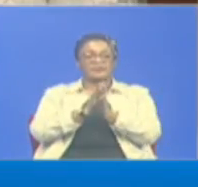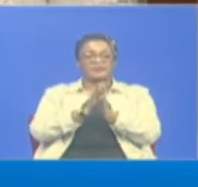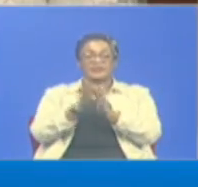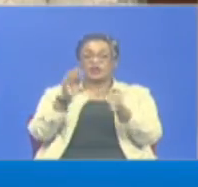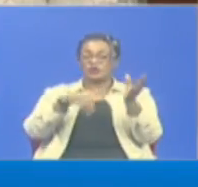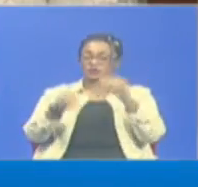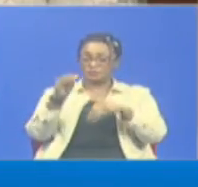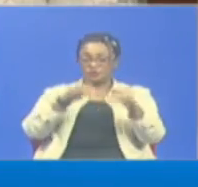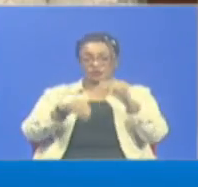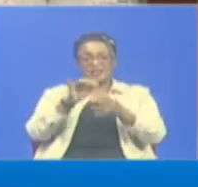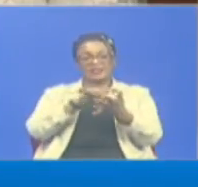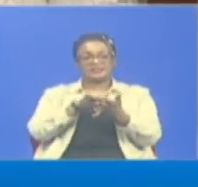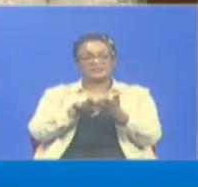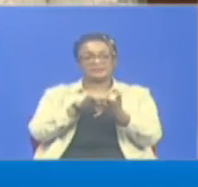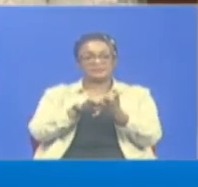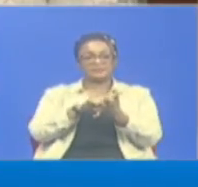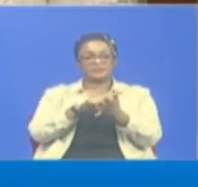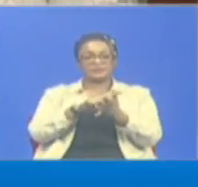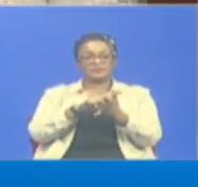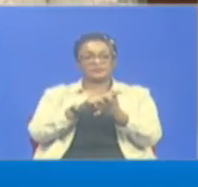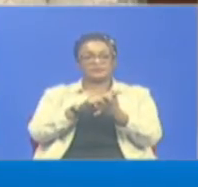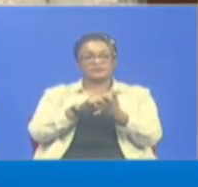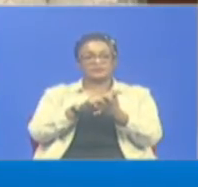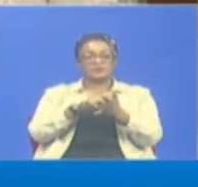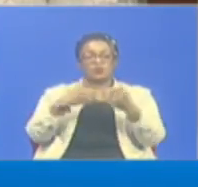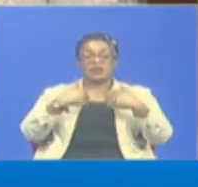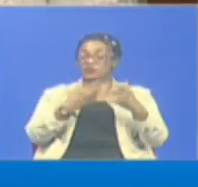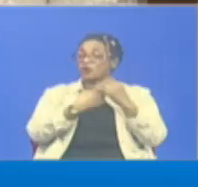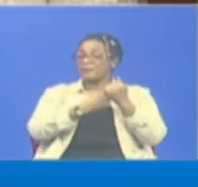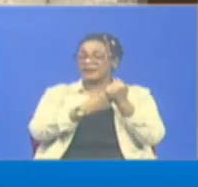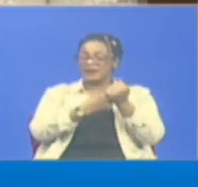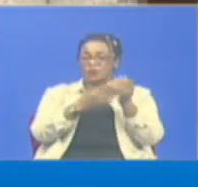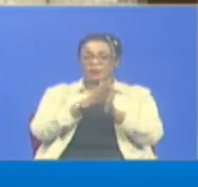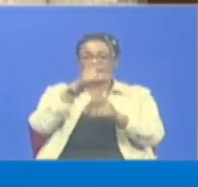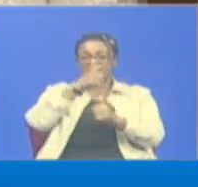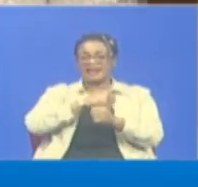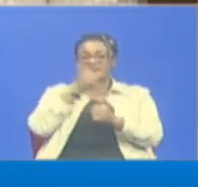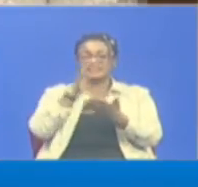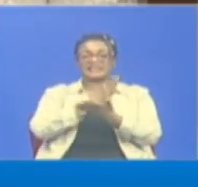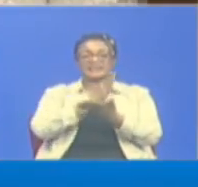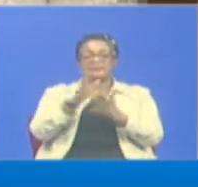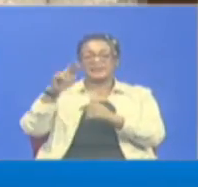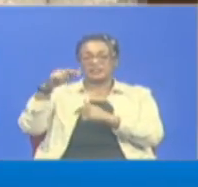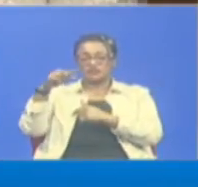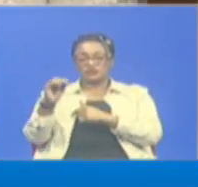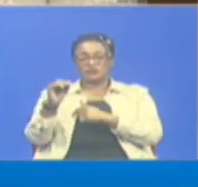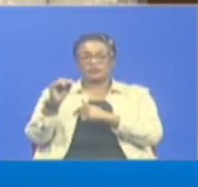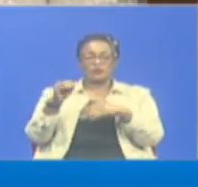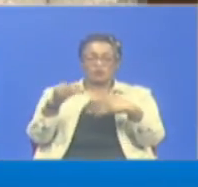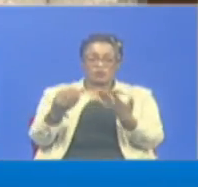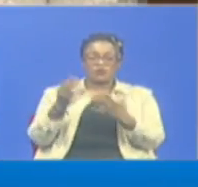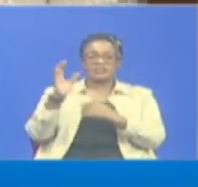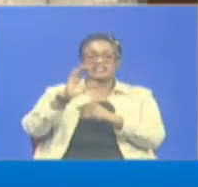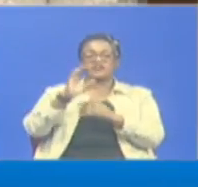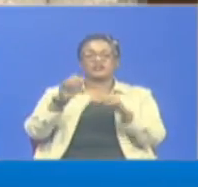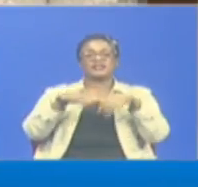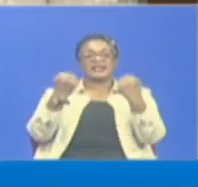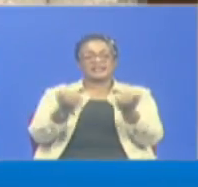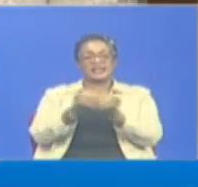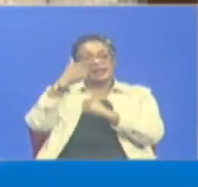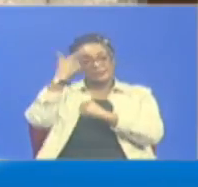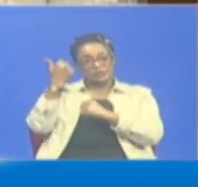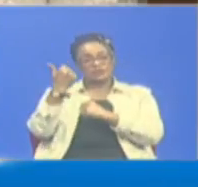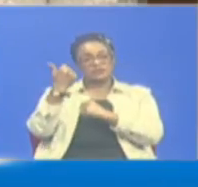that we have to partner with private sector, NGOs, or civil society, because